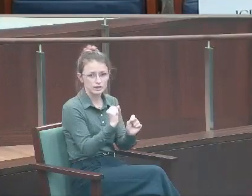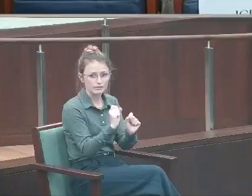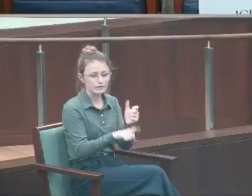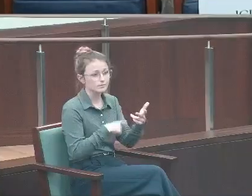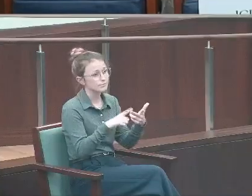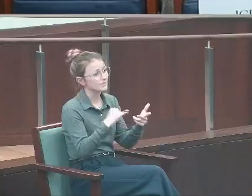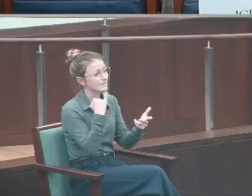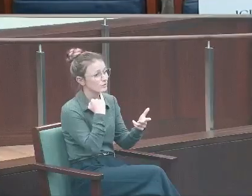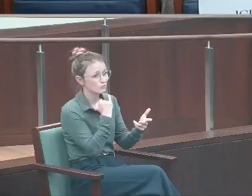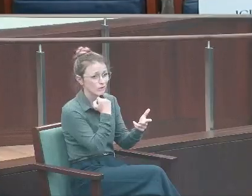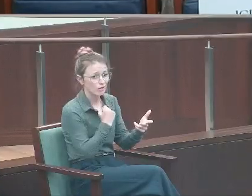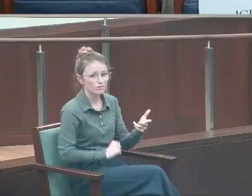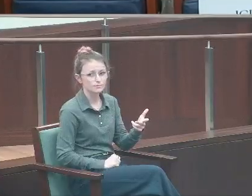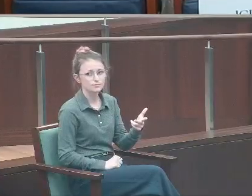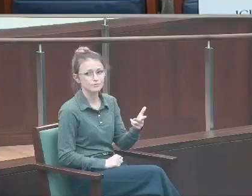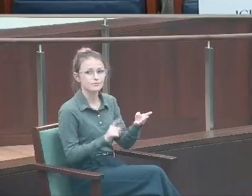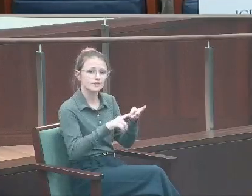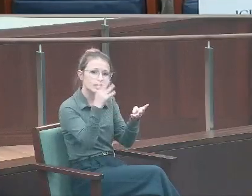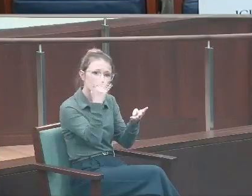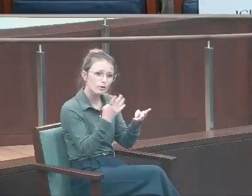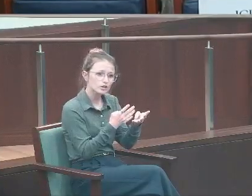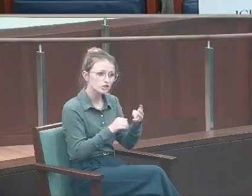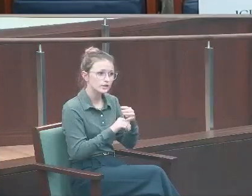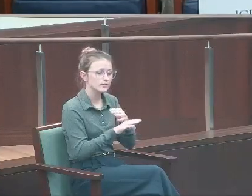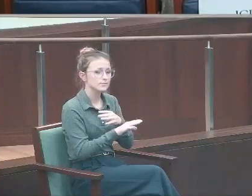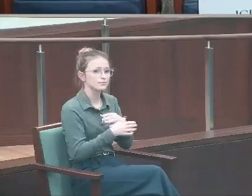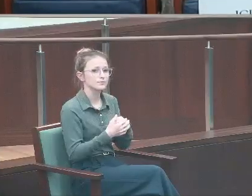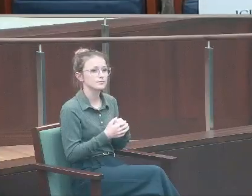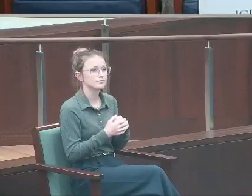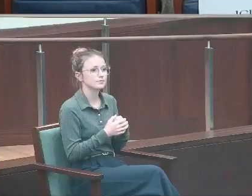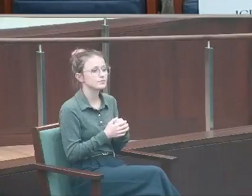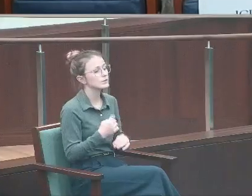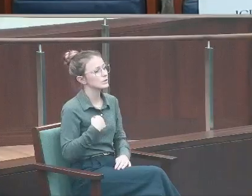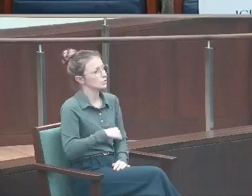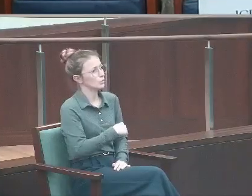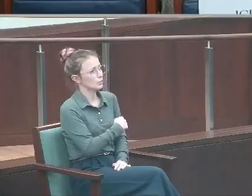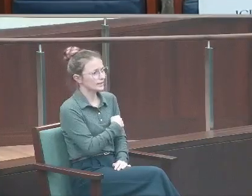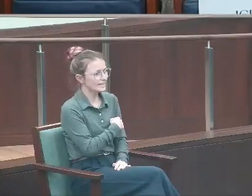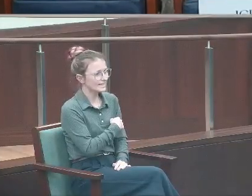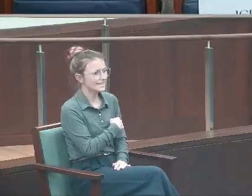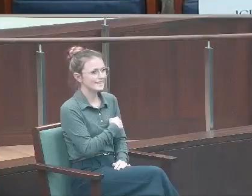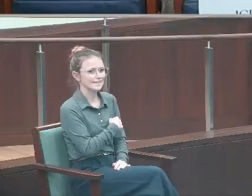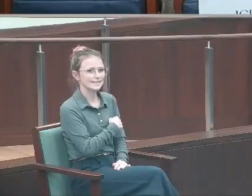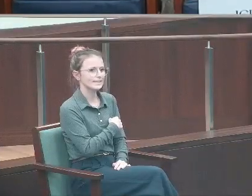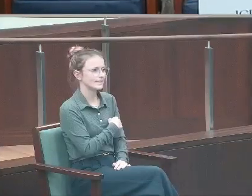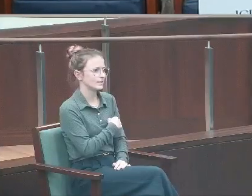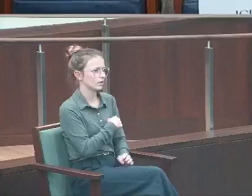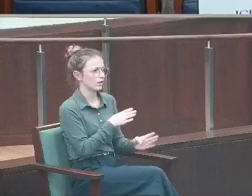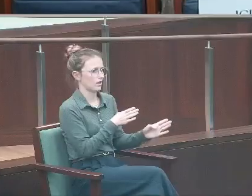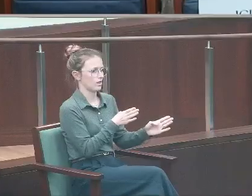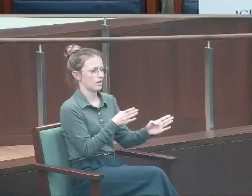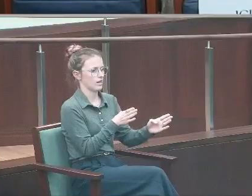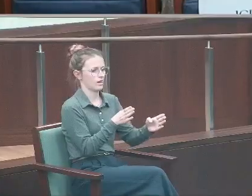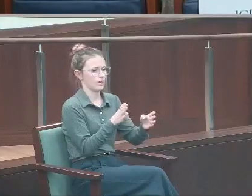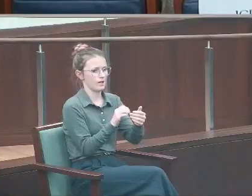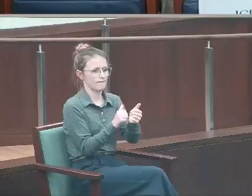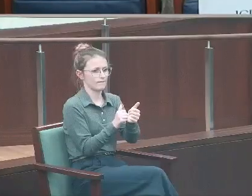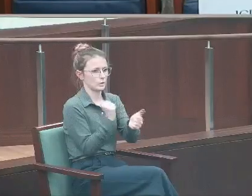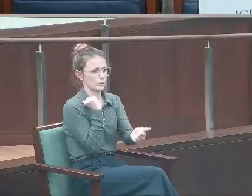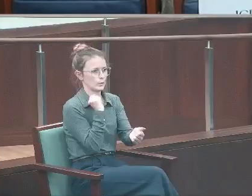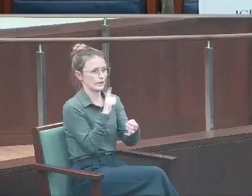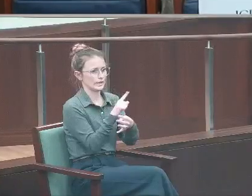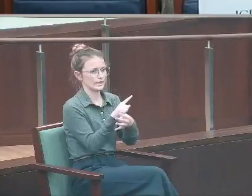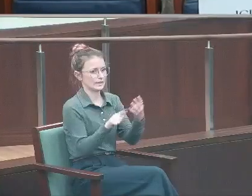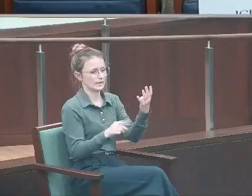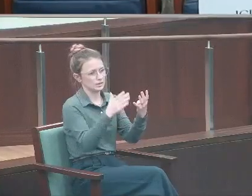Israel, around immigration. And we steer widely clear of any of those, because the